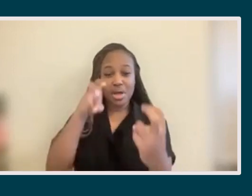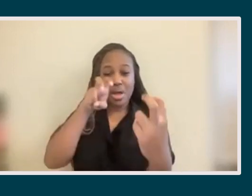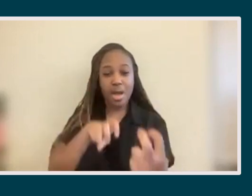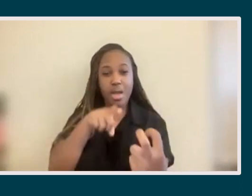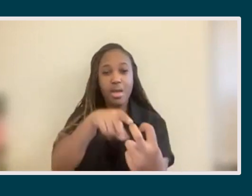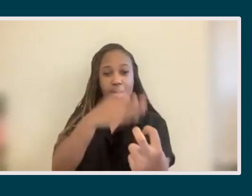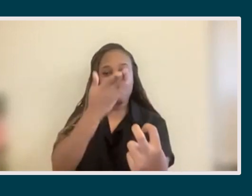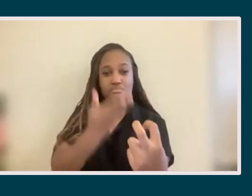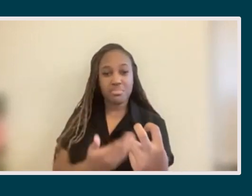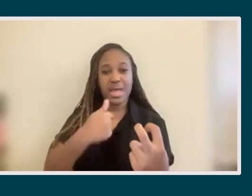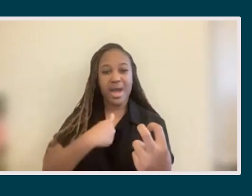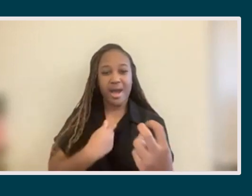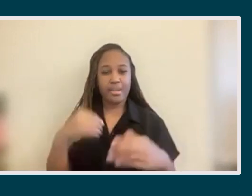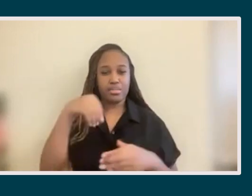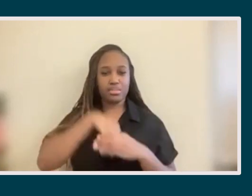them.